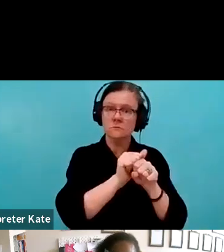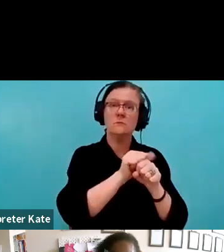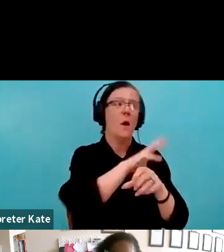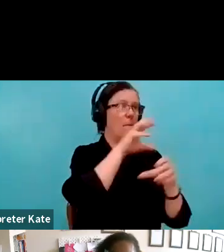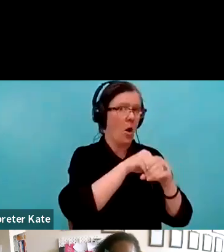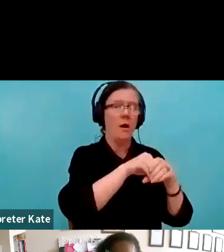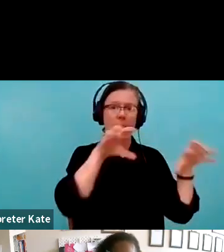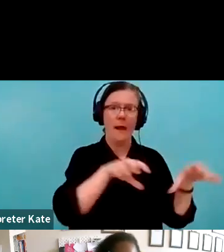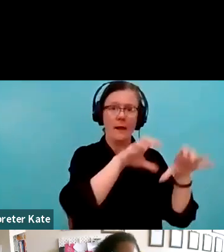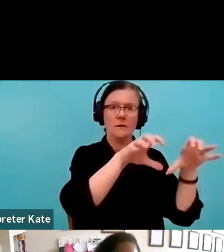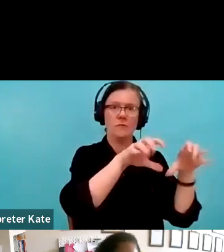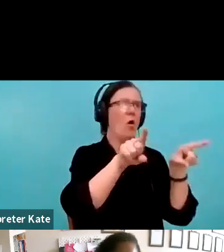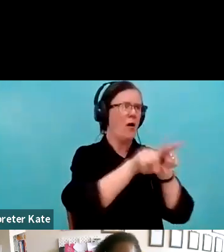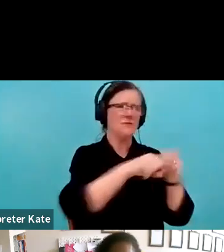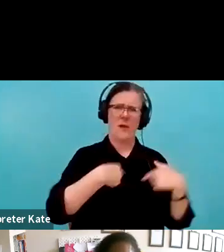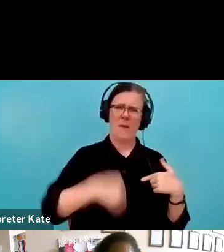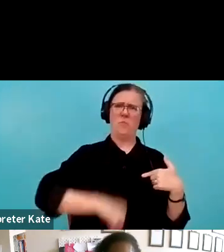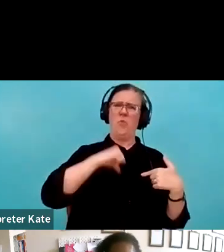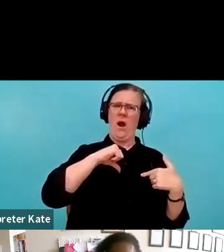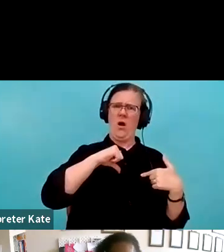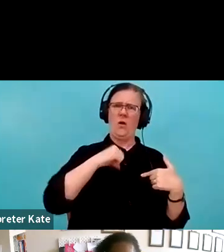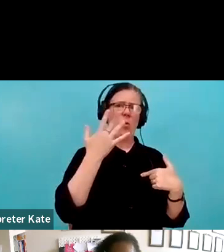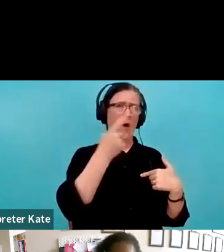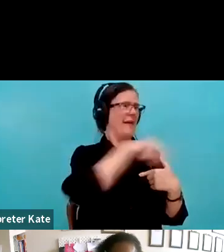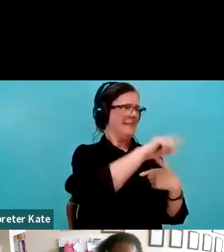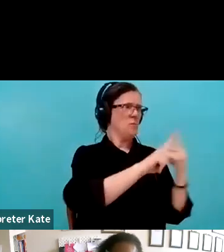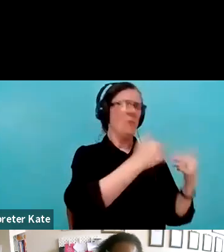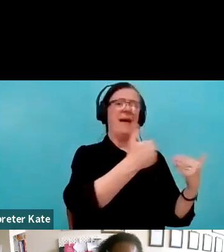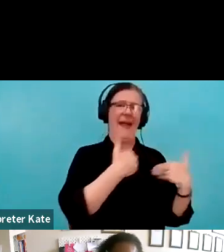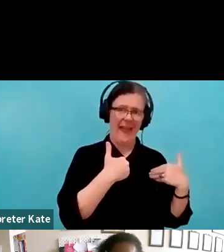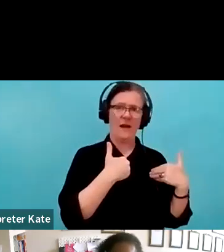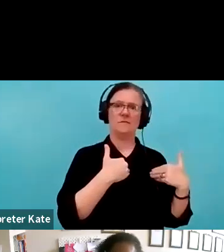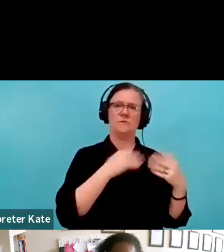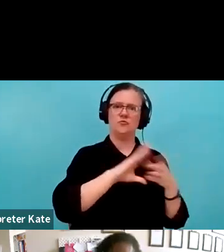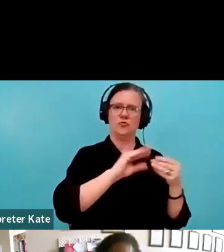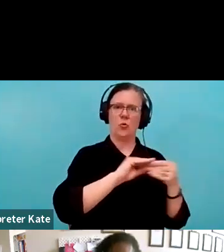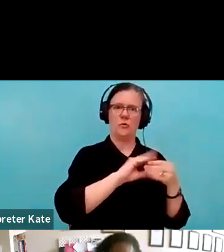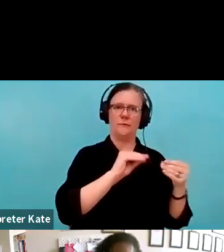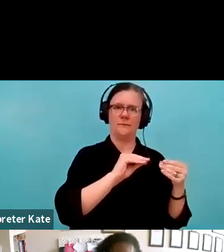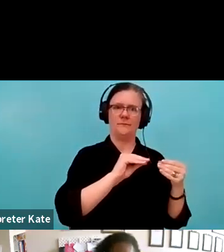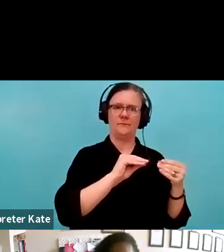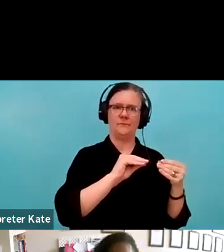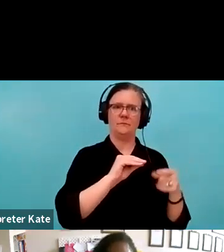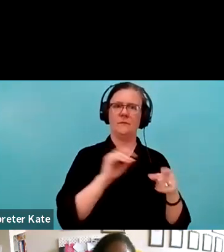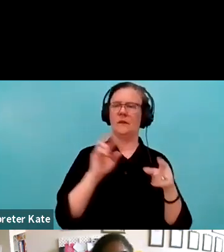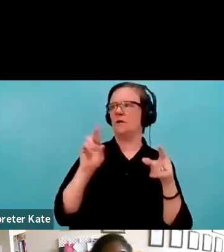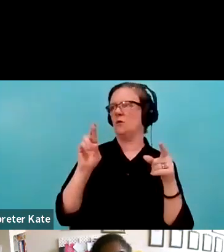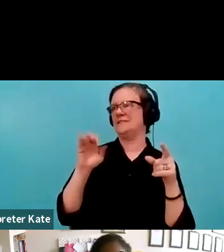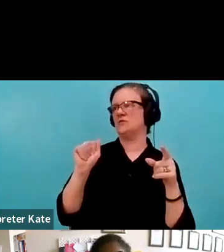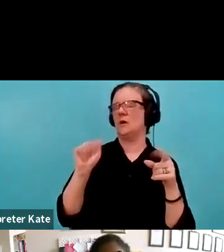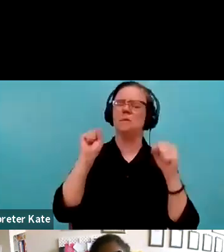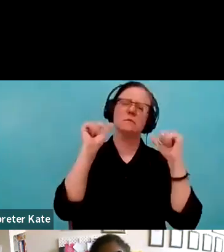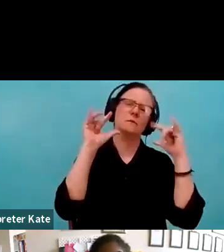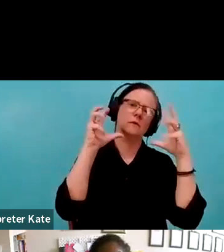active, but I can be proud of this because all of these people have come before me. This is such amazing. This is Lisa. This is